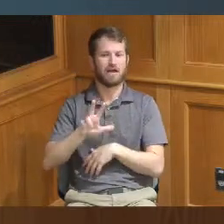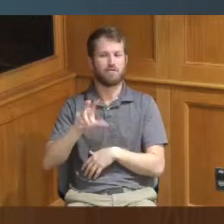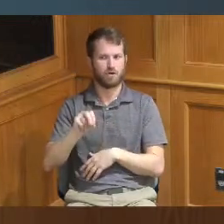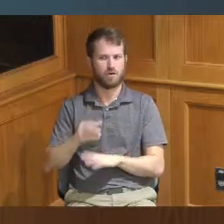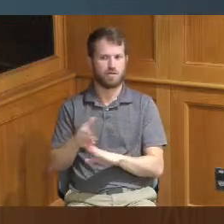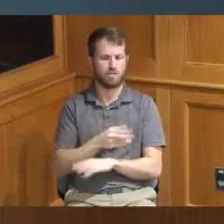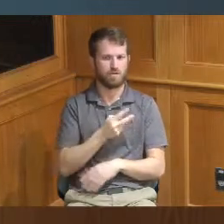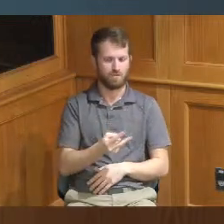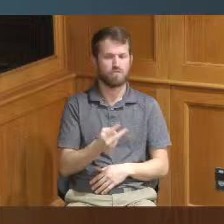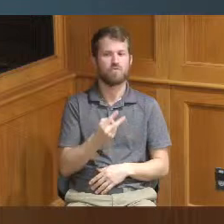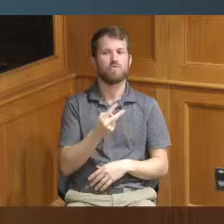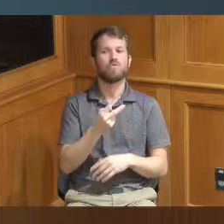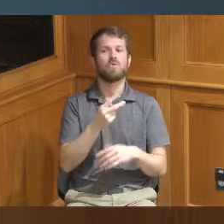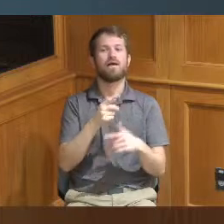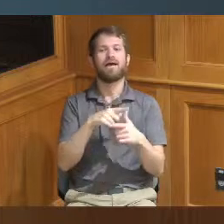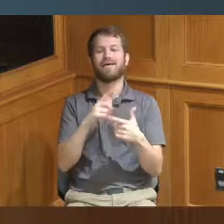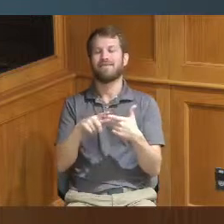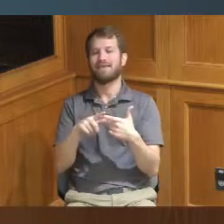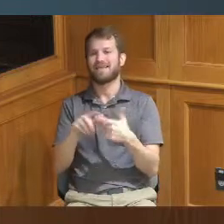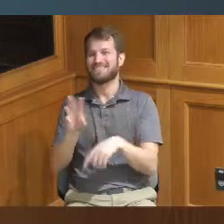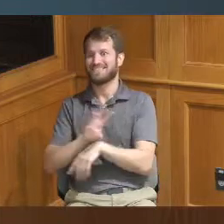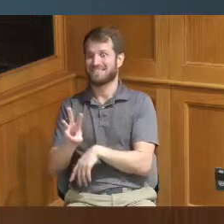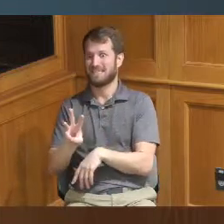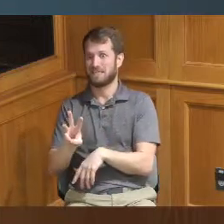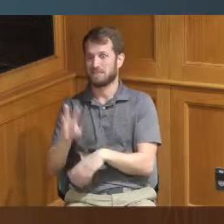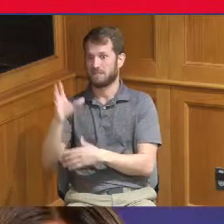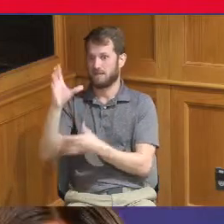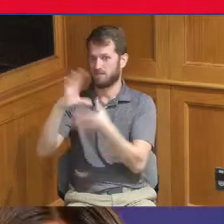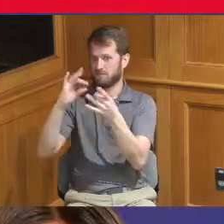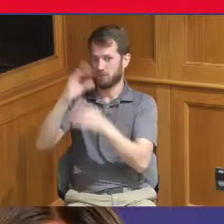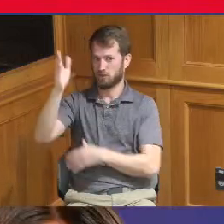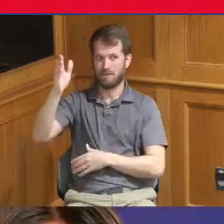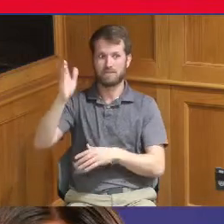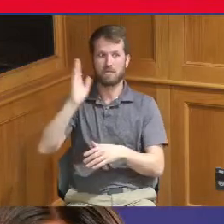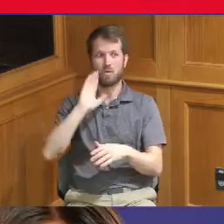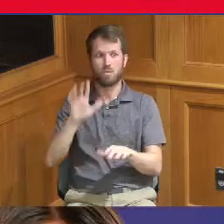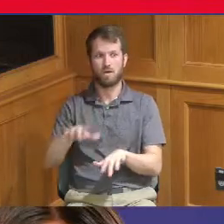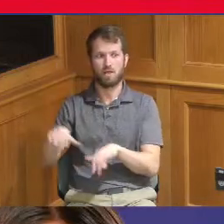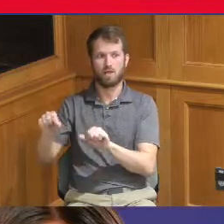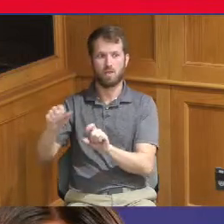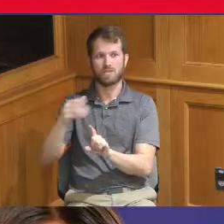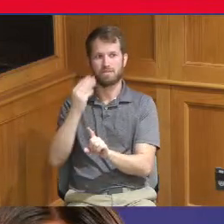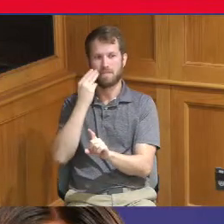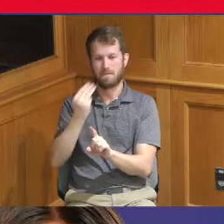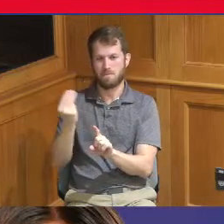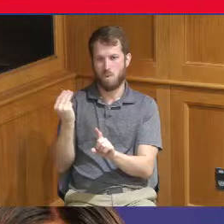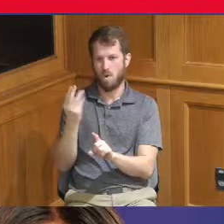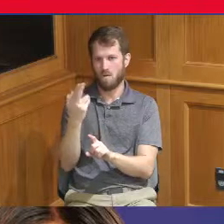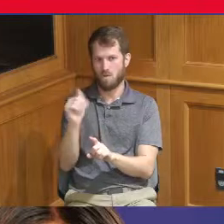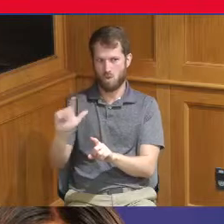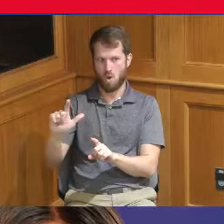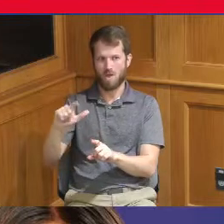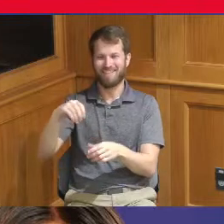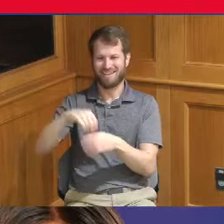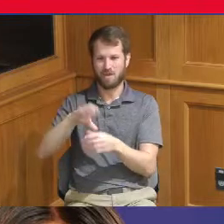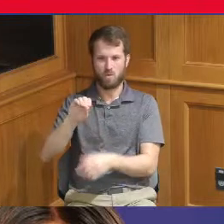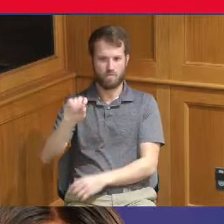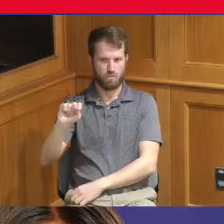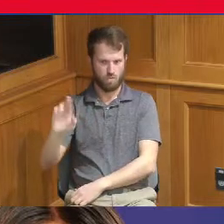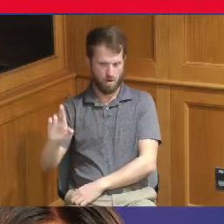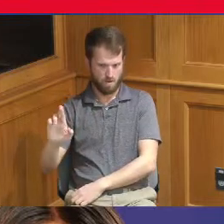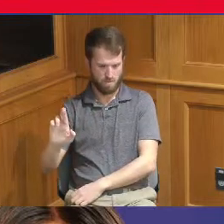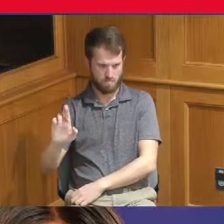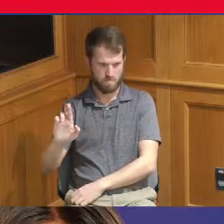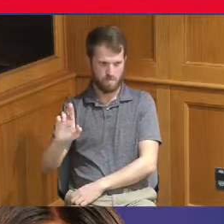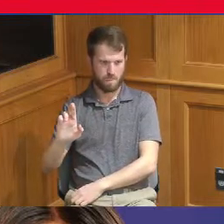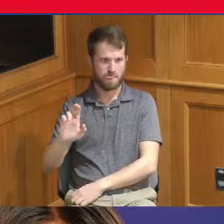the state of the county address. It will take place at the Memorial Hall in Over the Rhine,